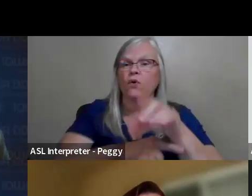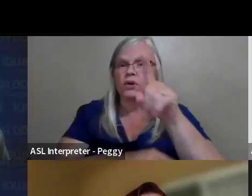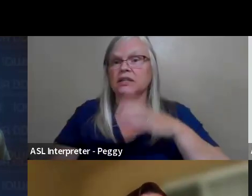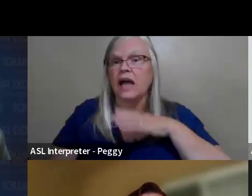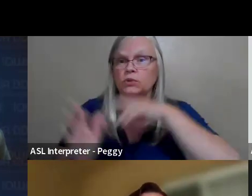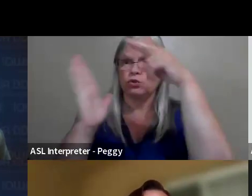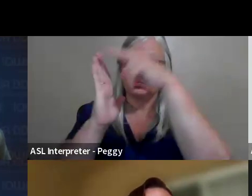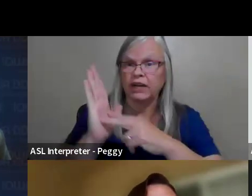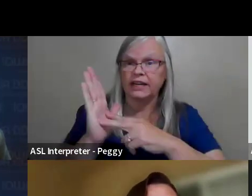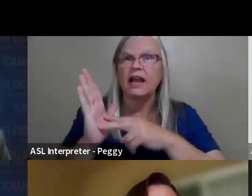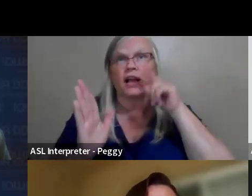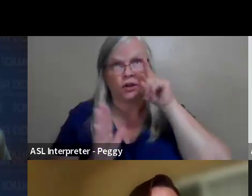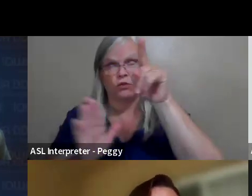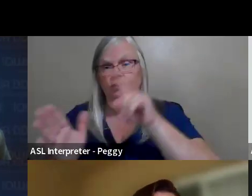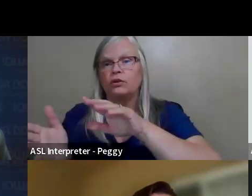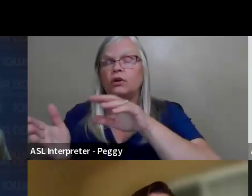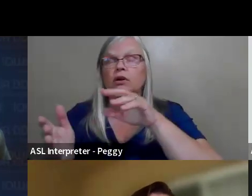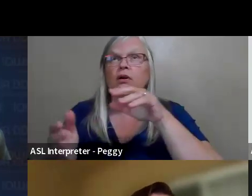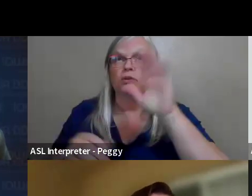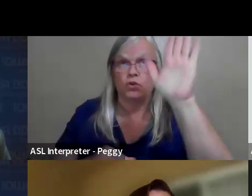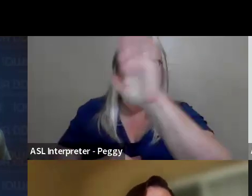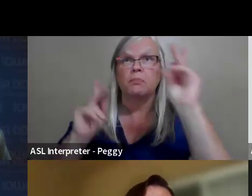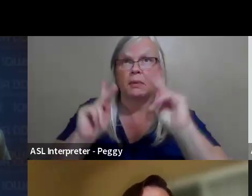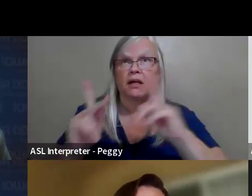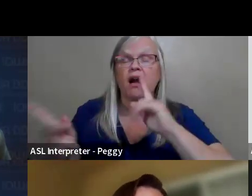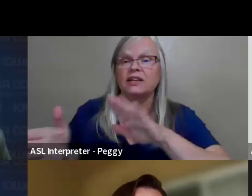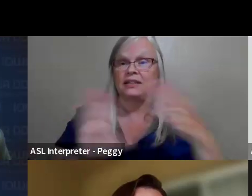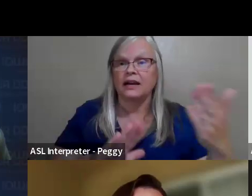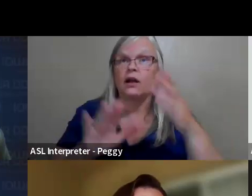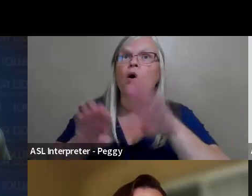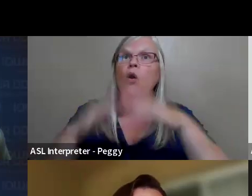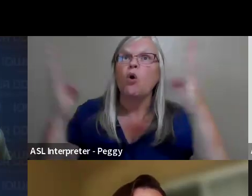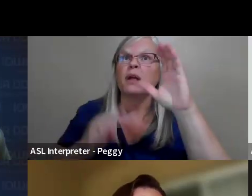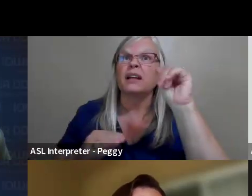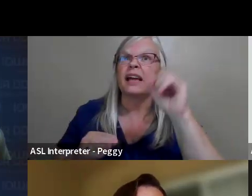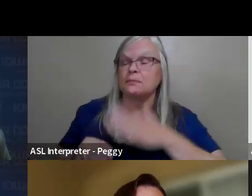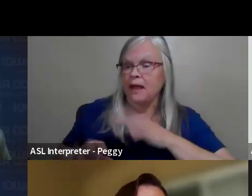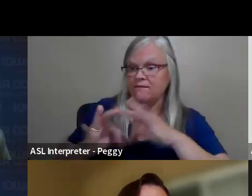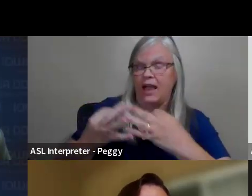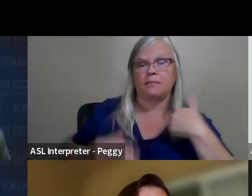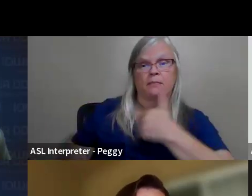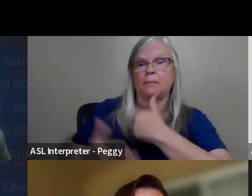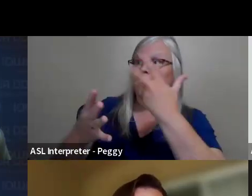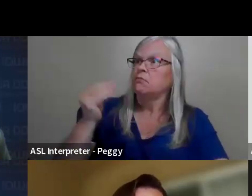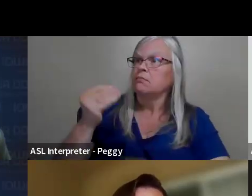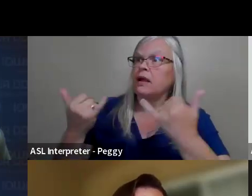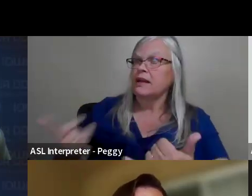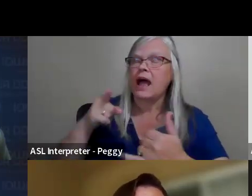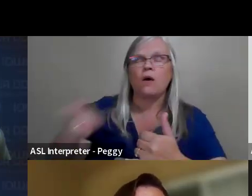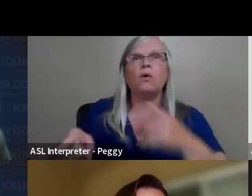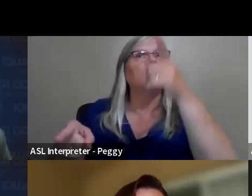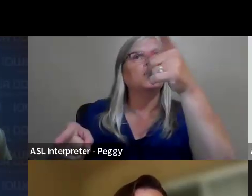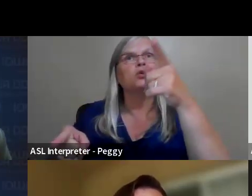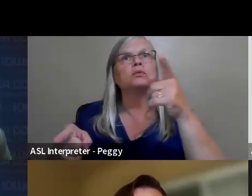it. Your constituents are dying. I want you to open up a case, my deceased loved one, and I want you to tell me how you're going to make this not happen